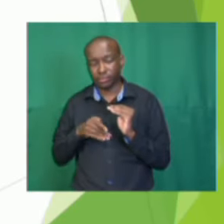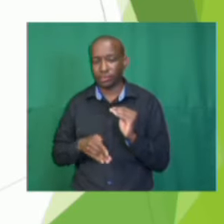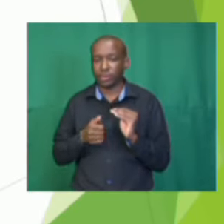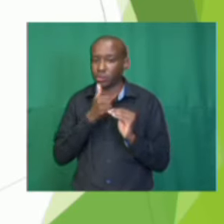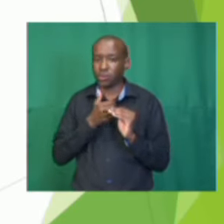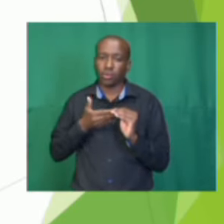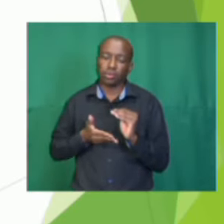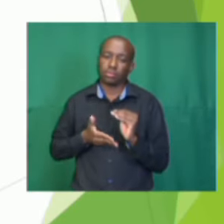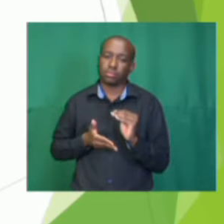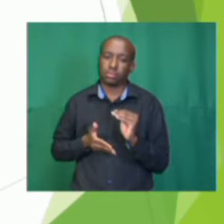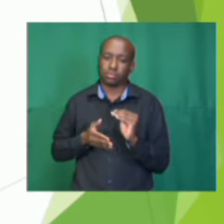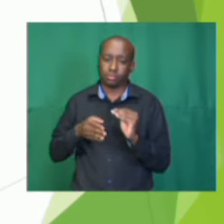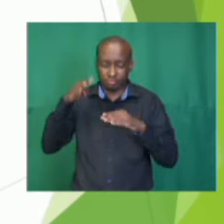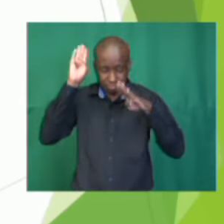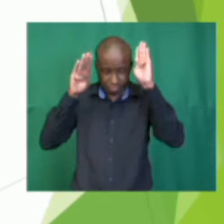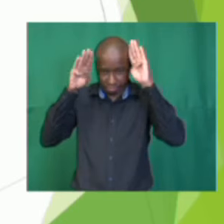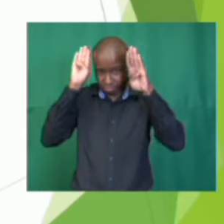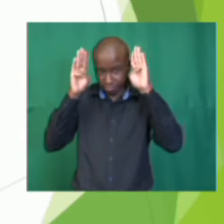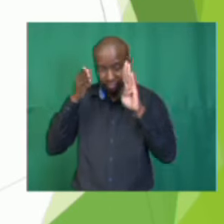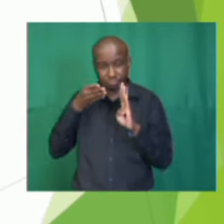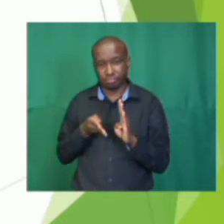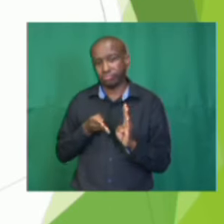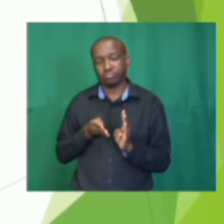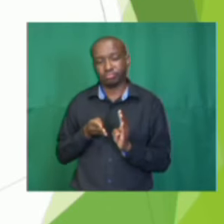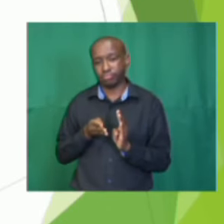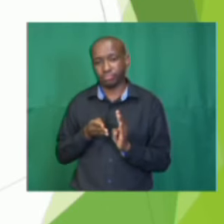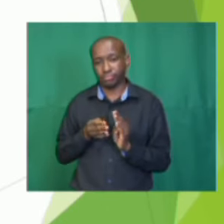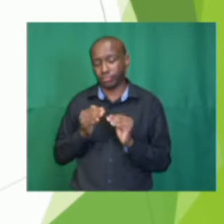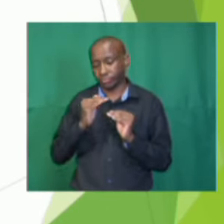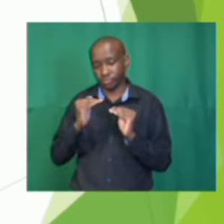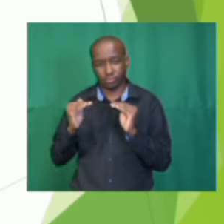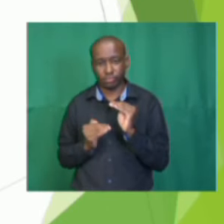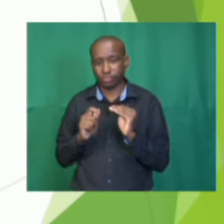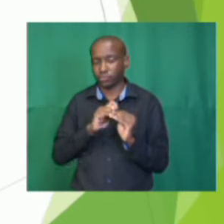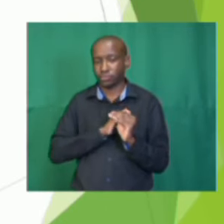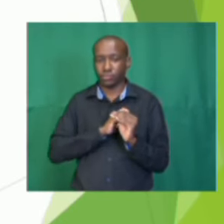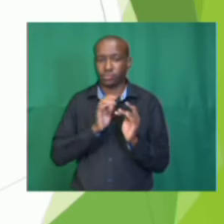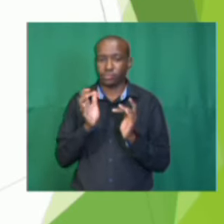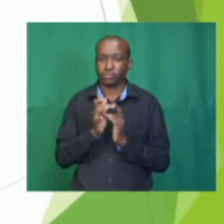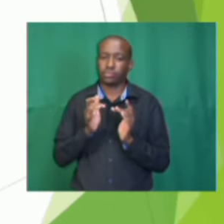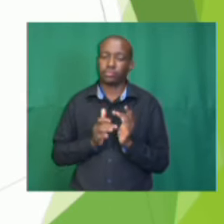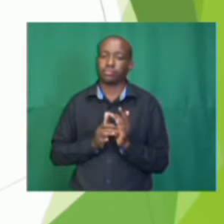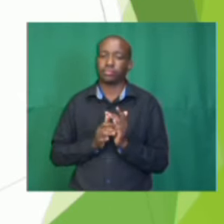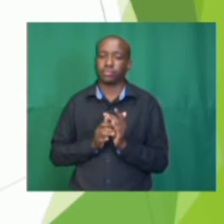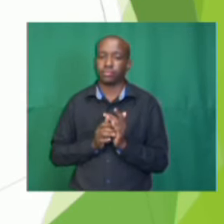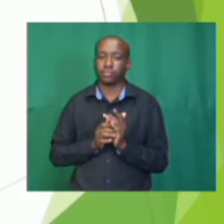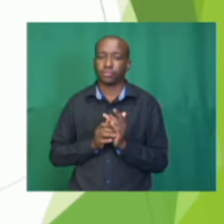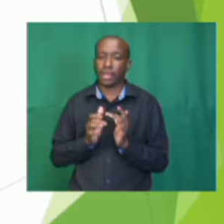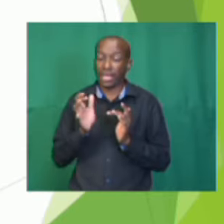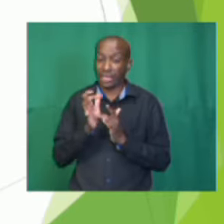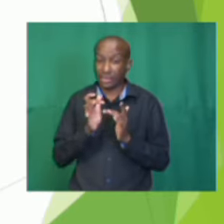colt, such a humble animal as a donkey. That shows that he was humble. That shows that he was